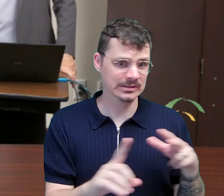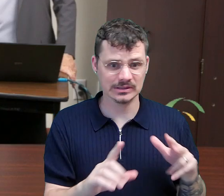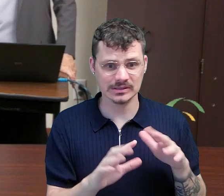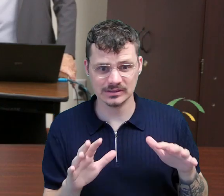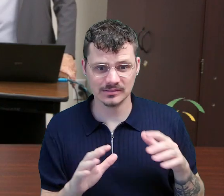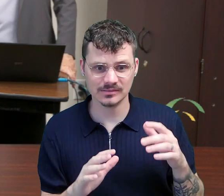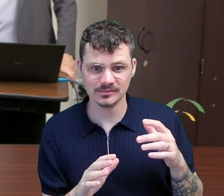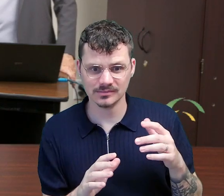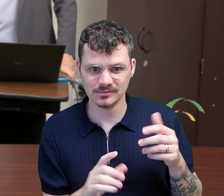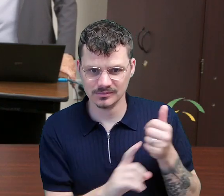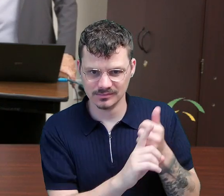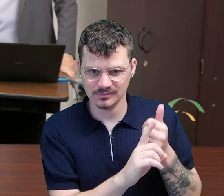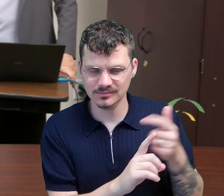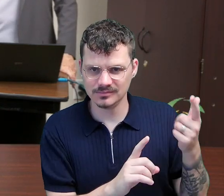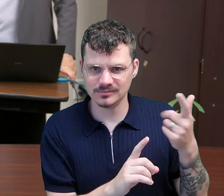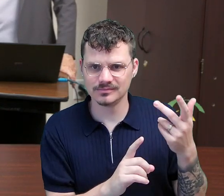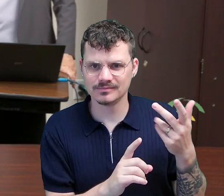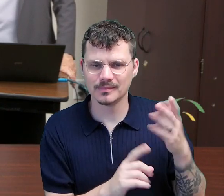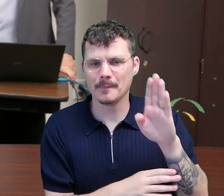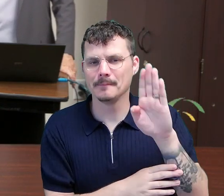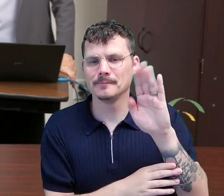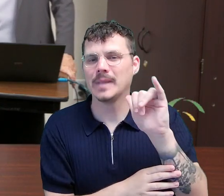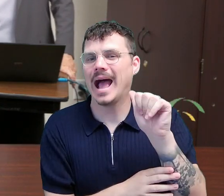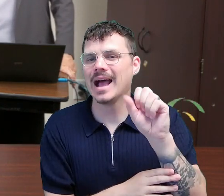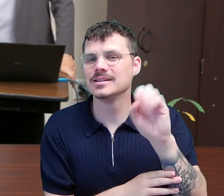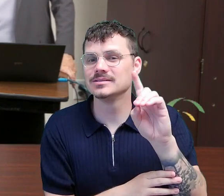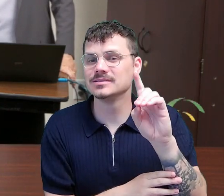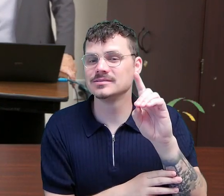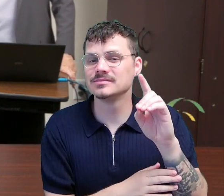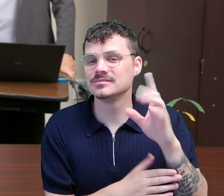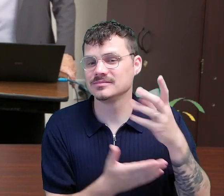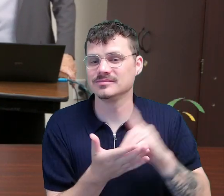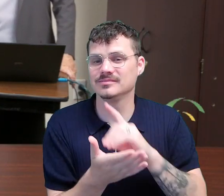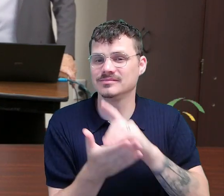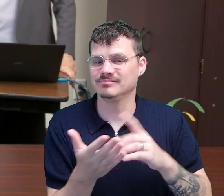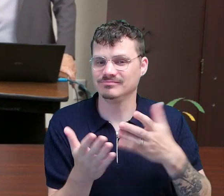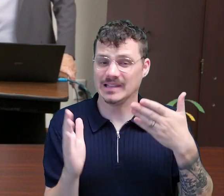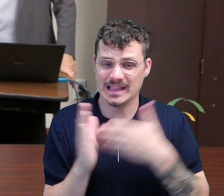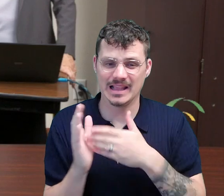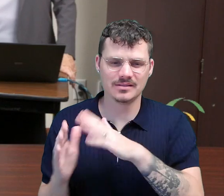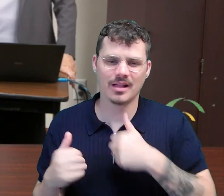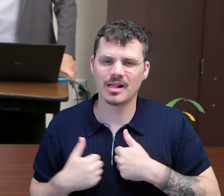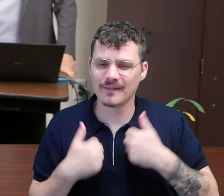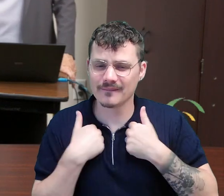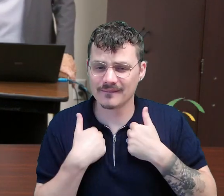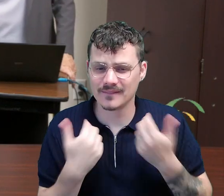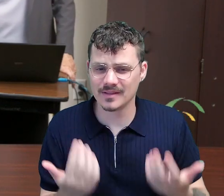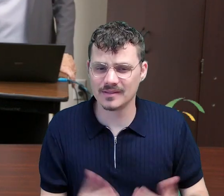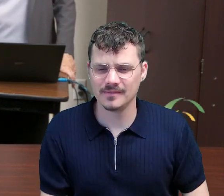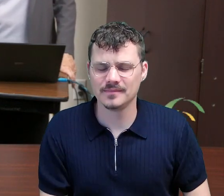were highly biased against valuing his life.